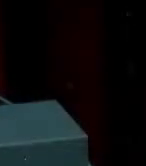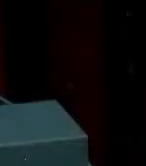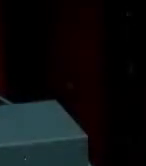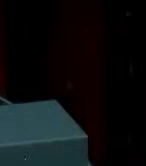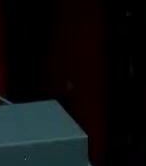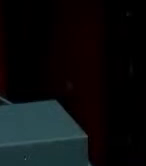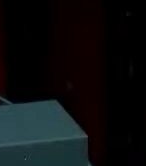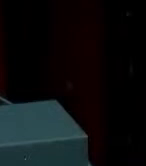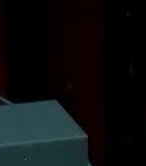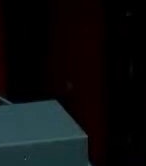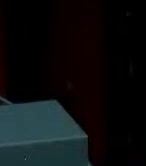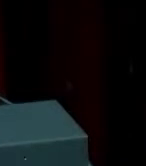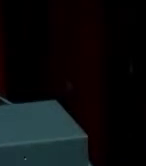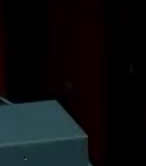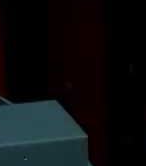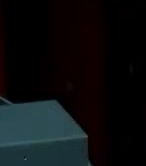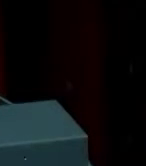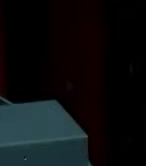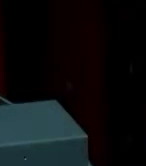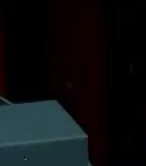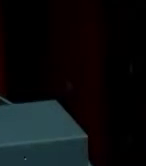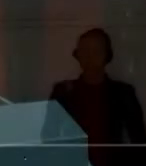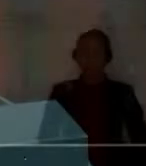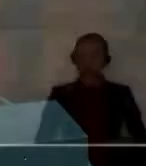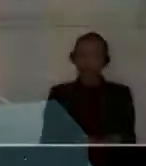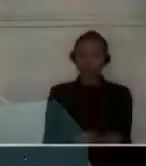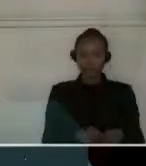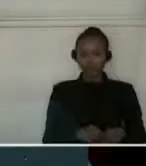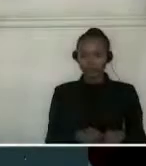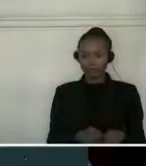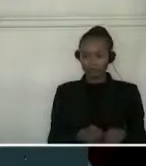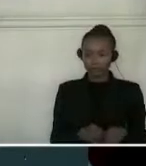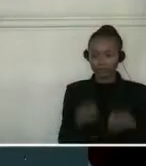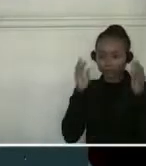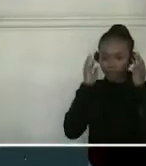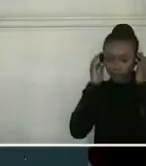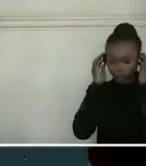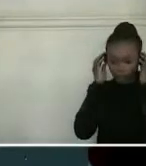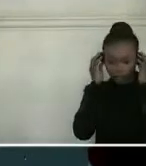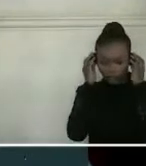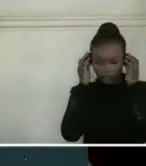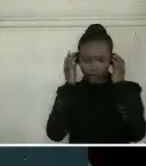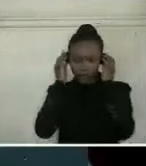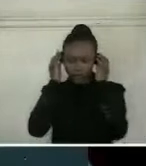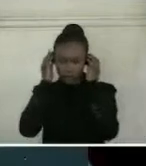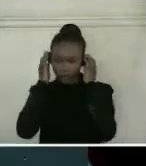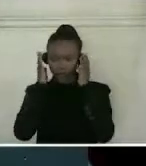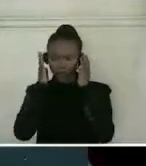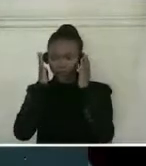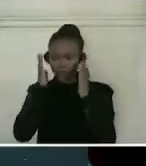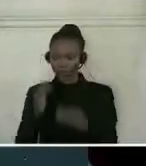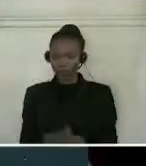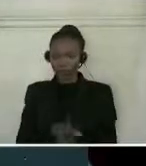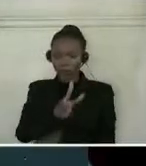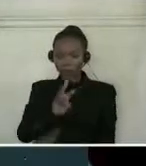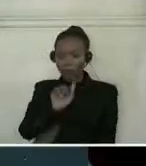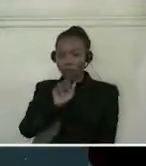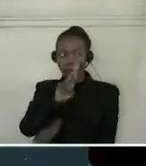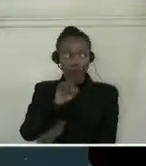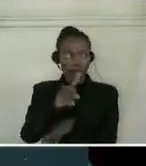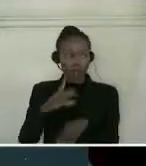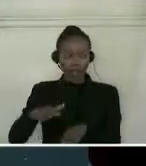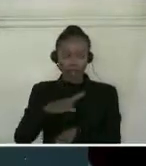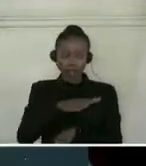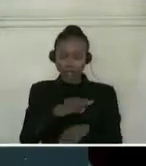indones center department south african police services clubs and other community forums with the